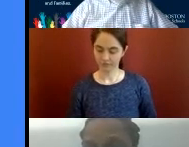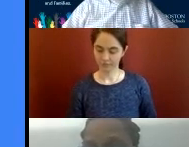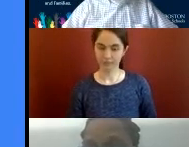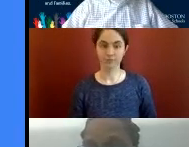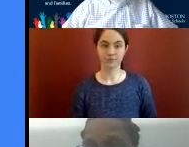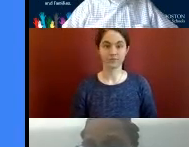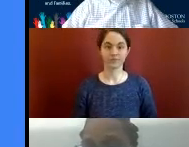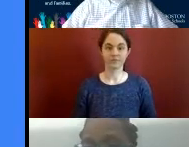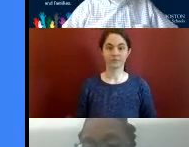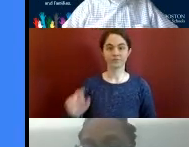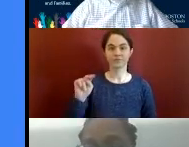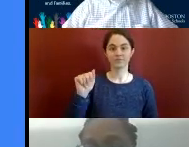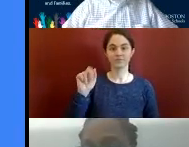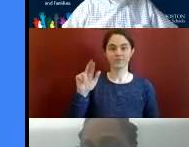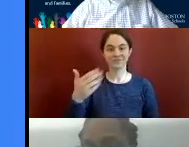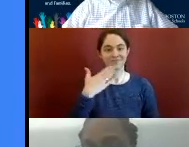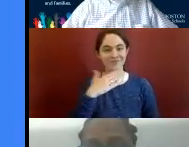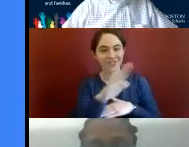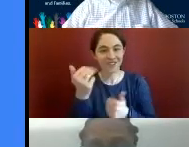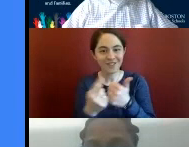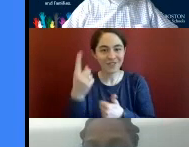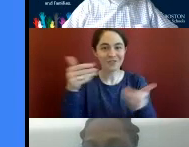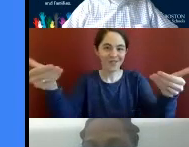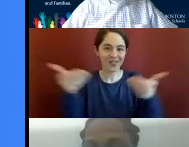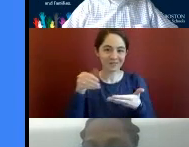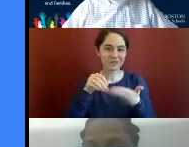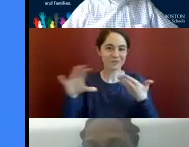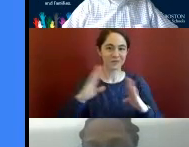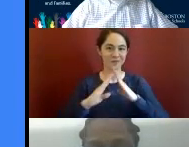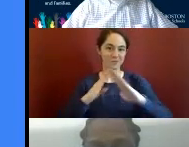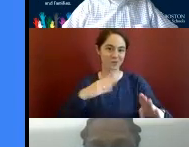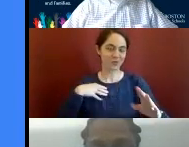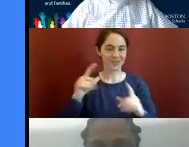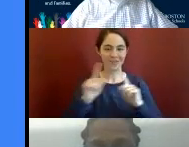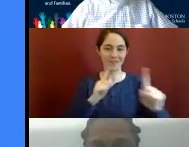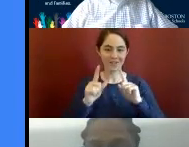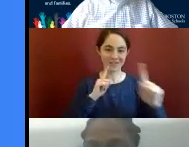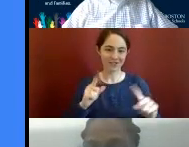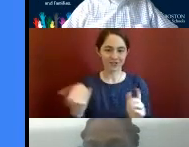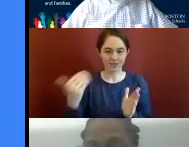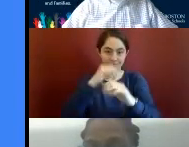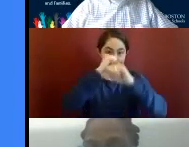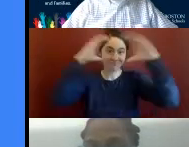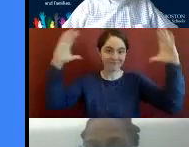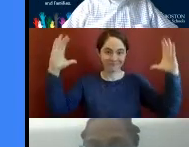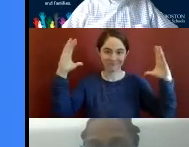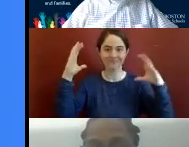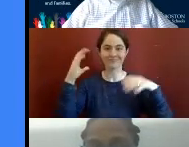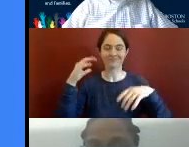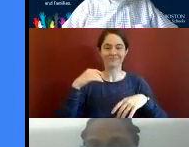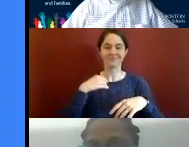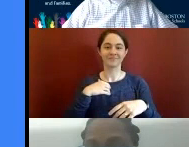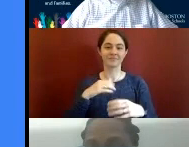Good evening, everyone. Welcome to our student community conversation on reimagining multilingual learning. My name is Nasra. I'm a former EL